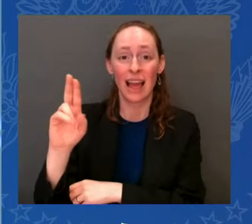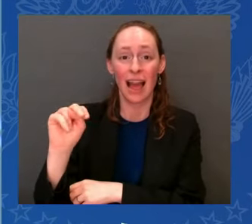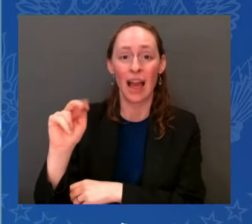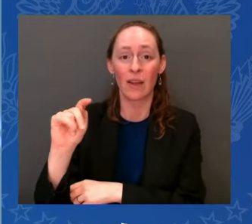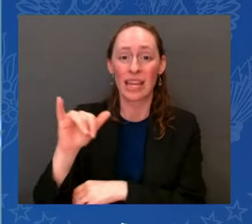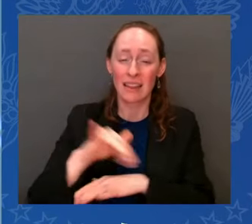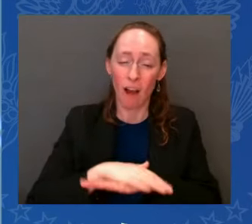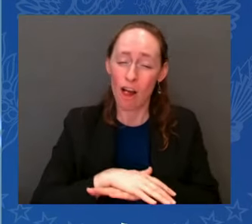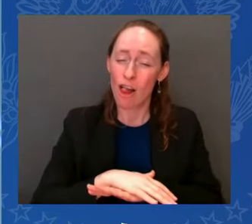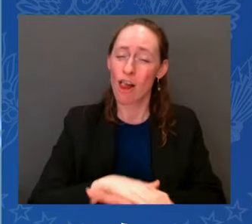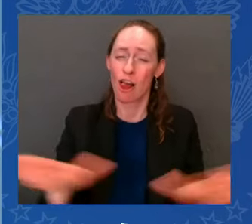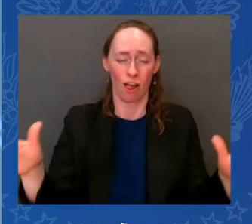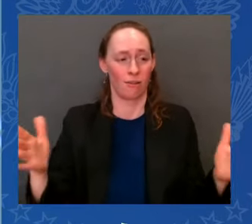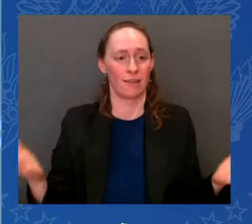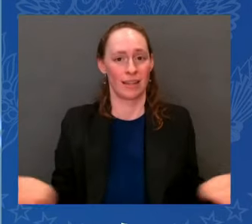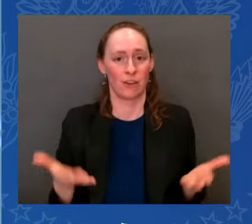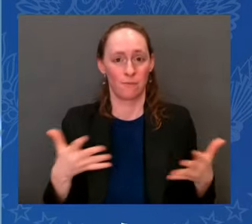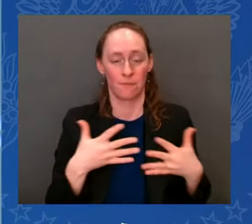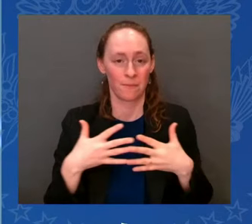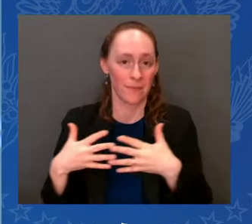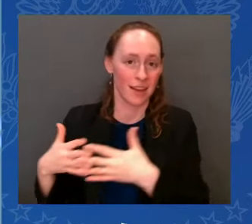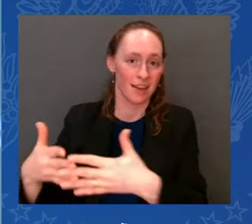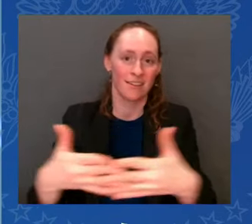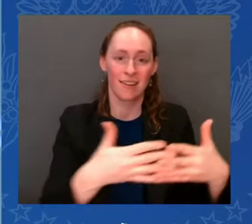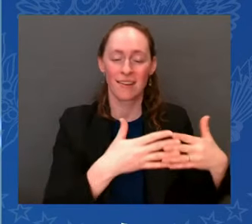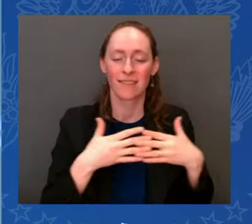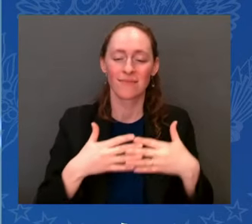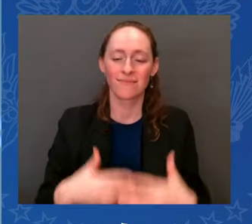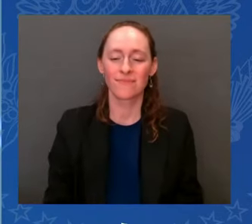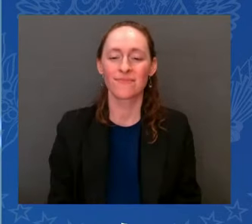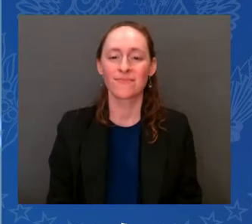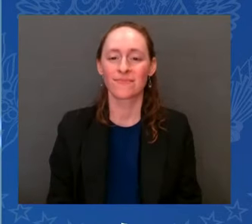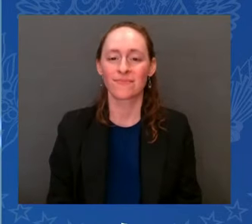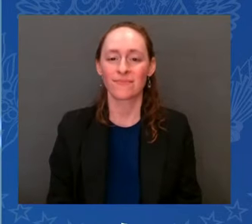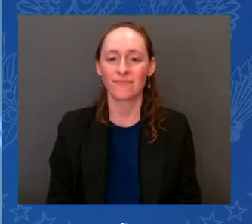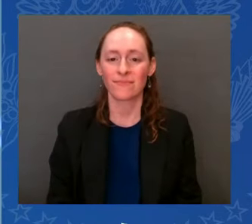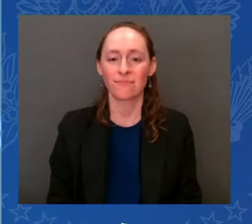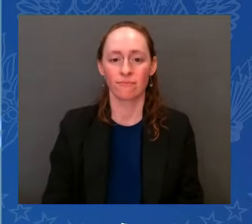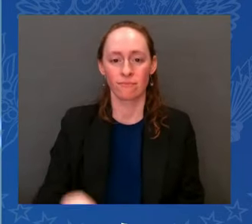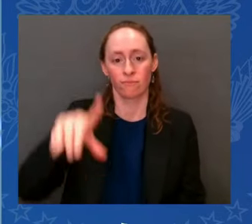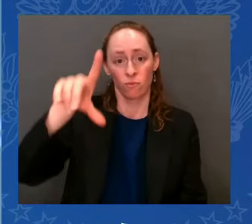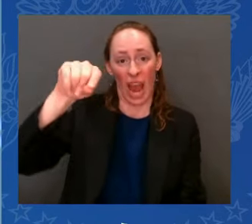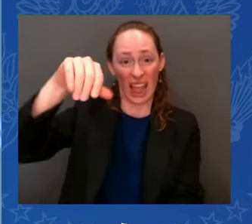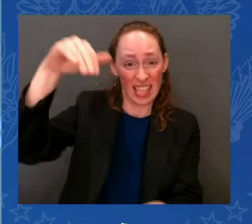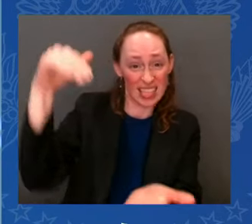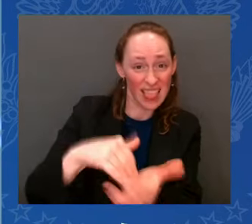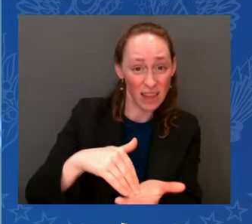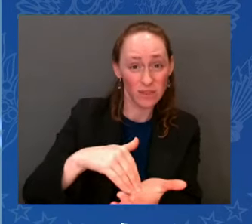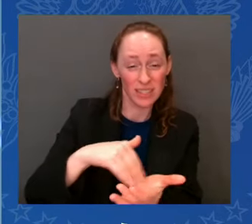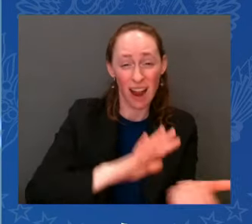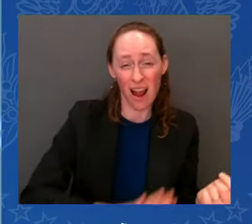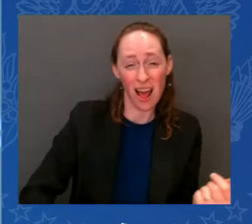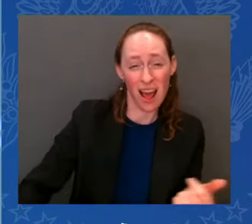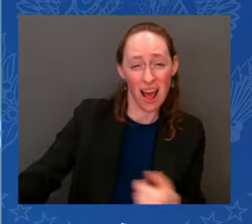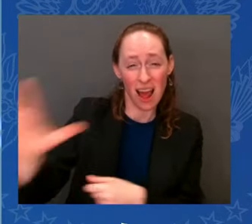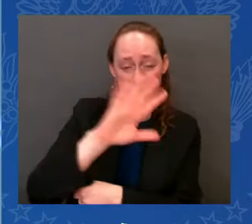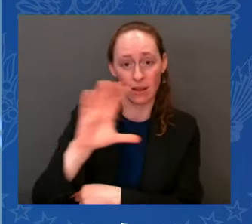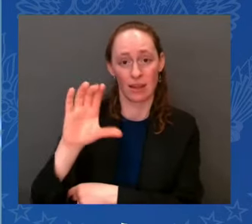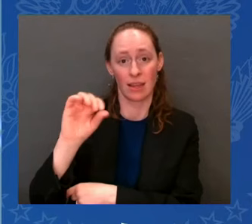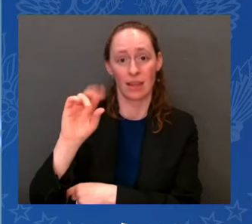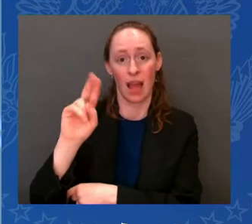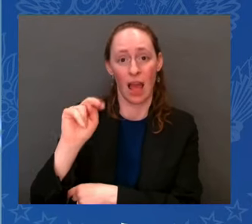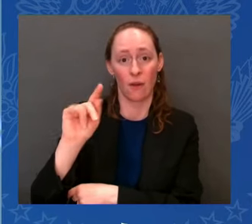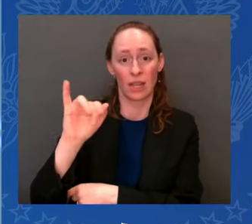all of you, over 3,000 counties, got direct funding because I know we empower you directly. You get the job